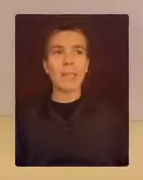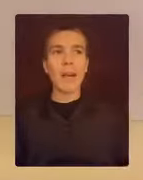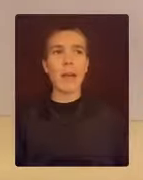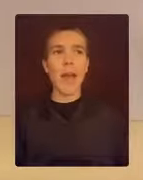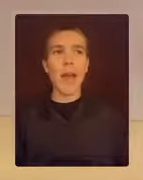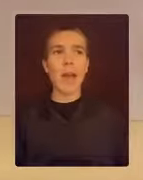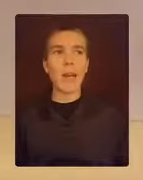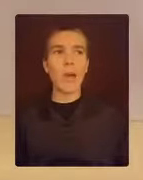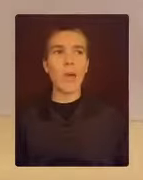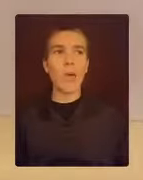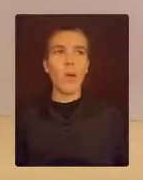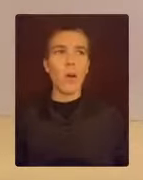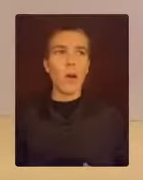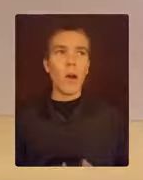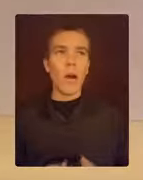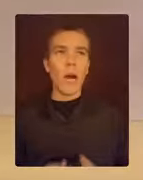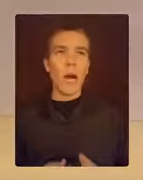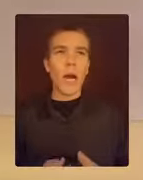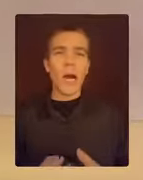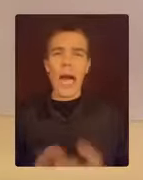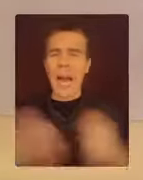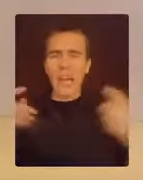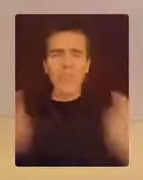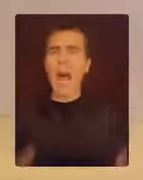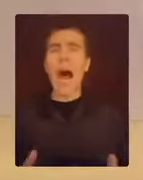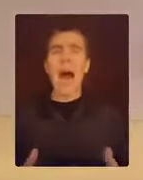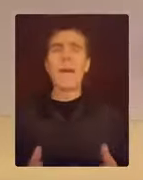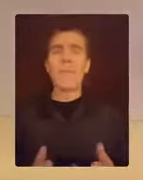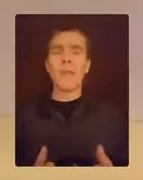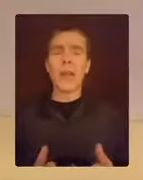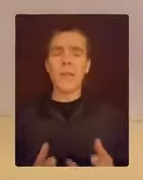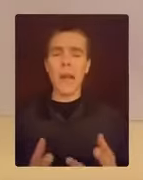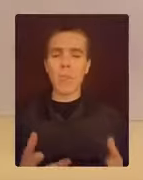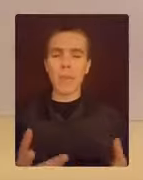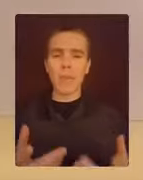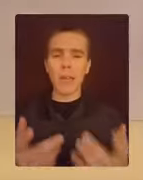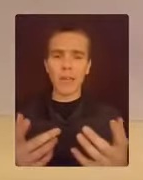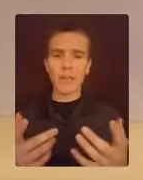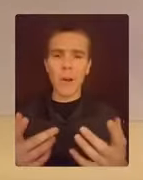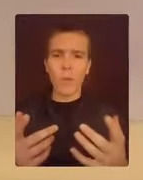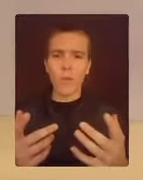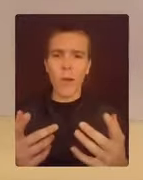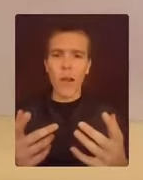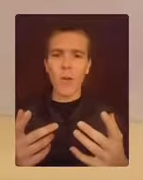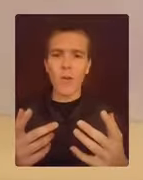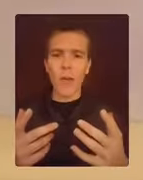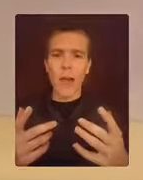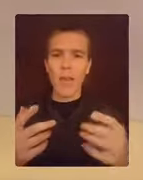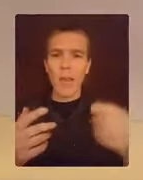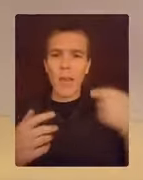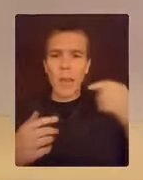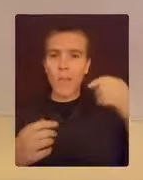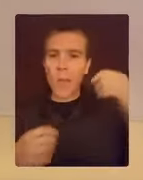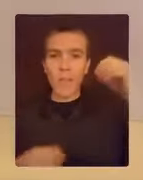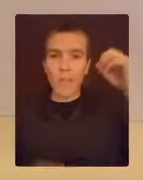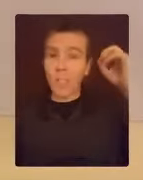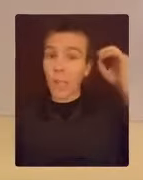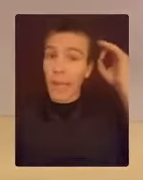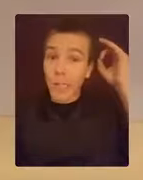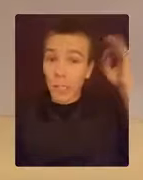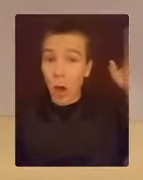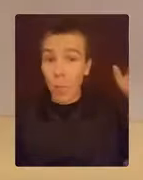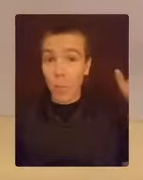sit there and go, I can fly, and then I'll begin to lift off the ground. And then if even